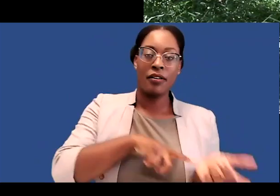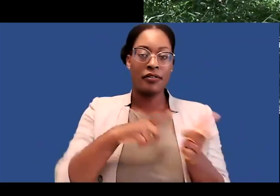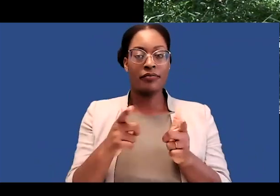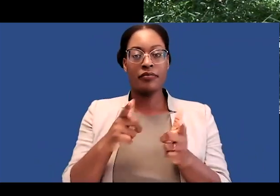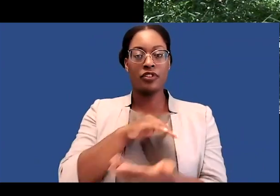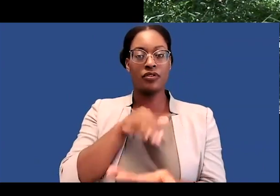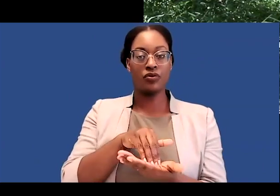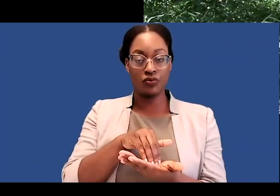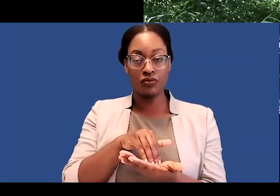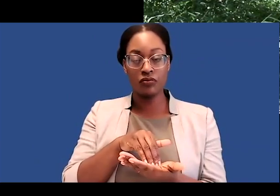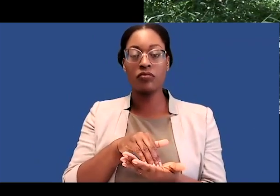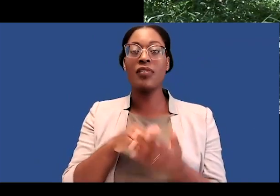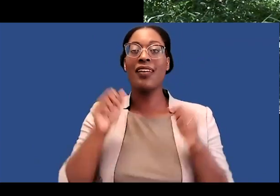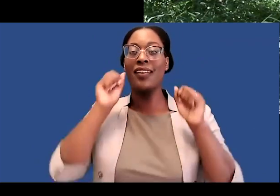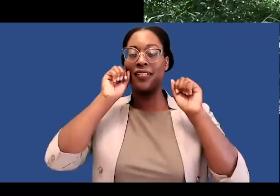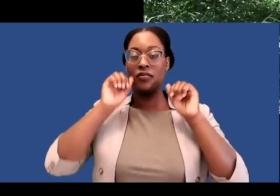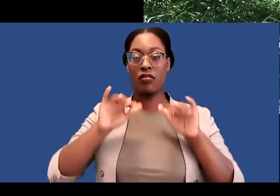Exhale, fold forward.